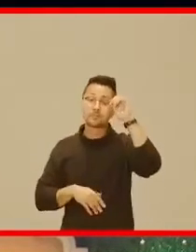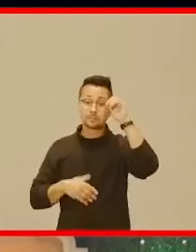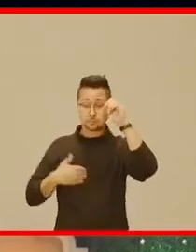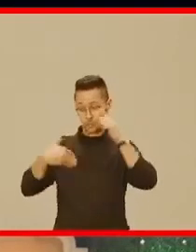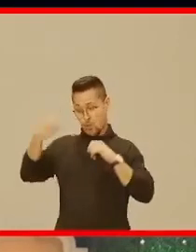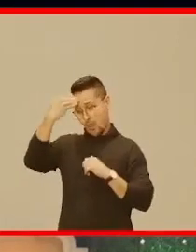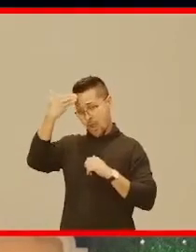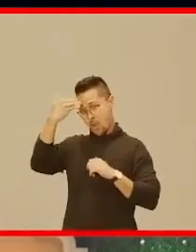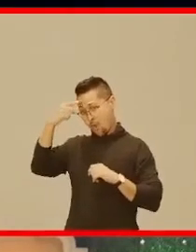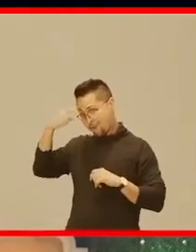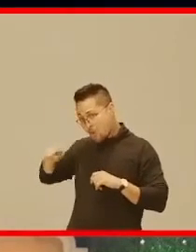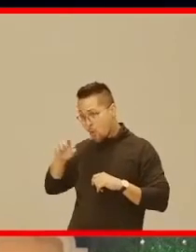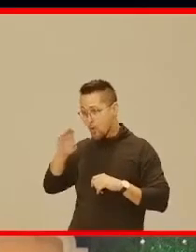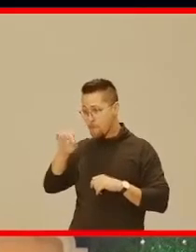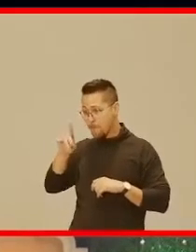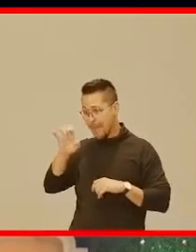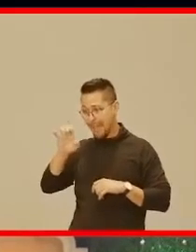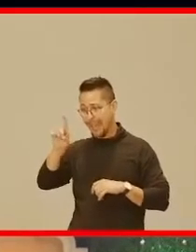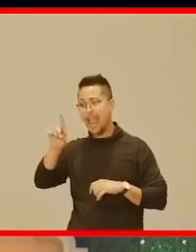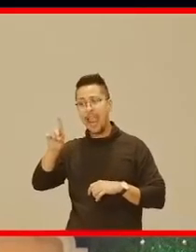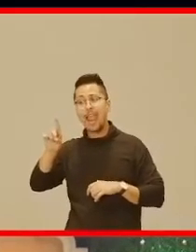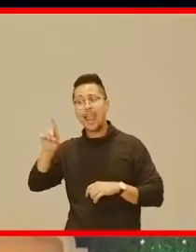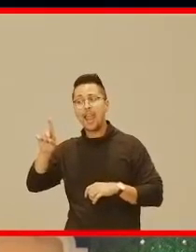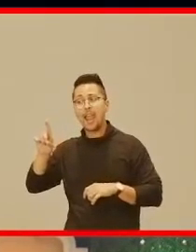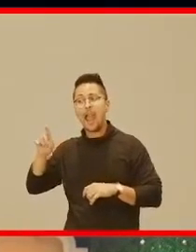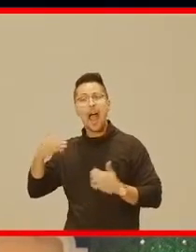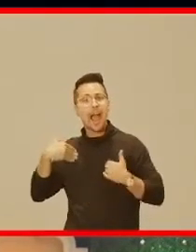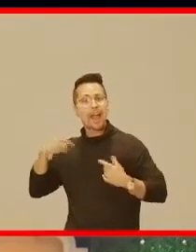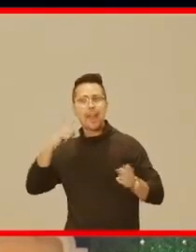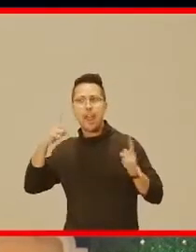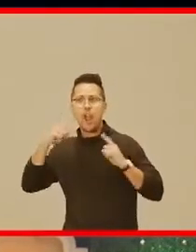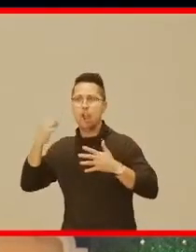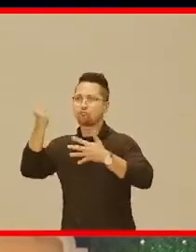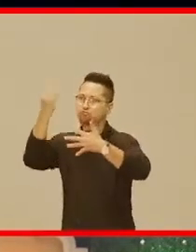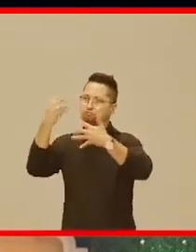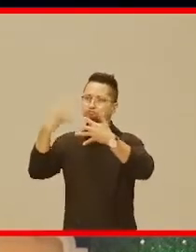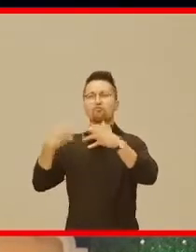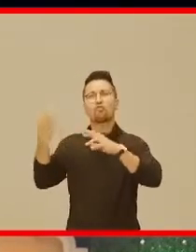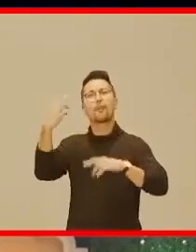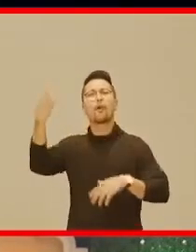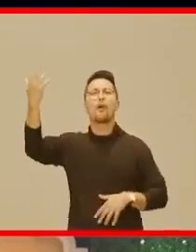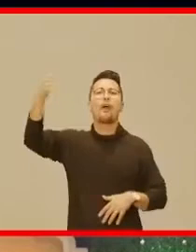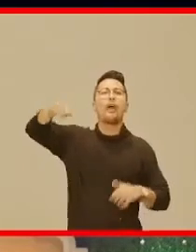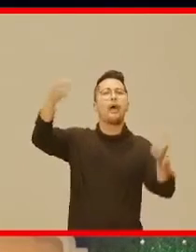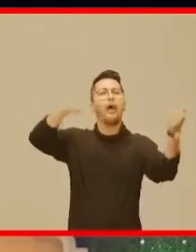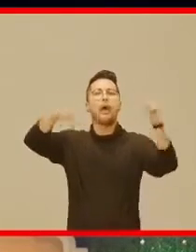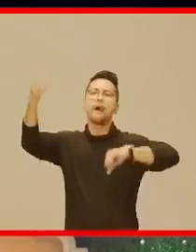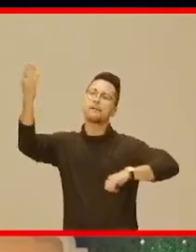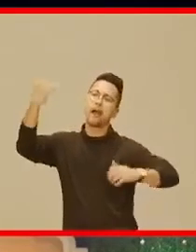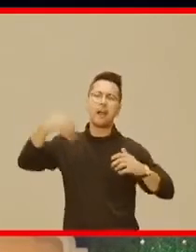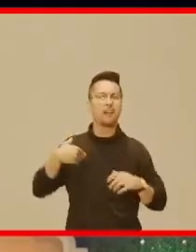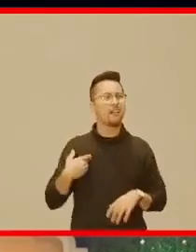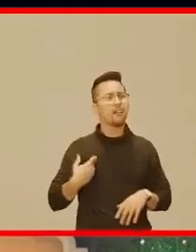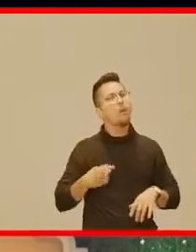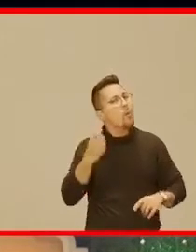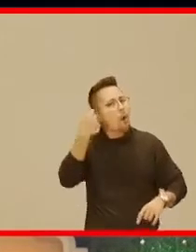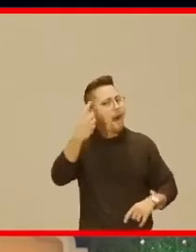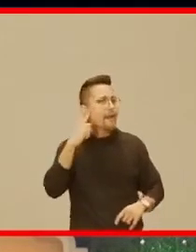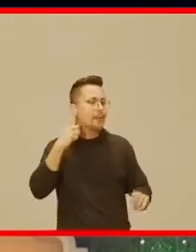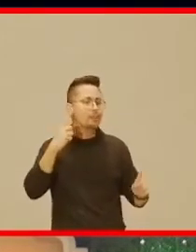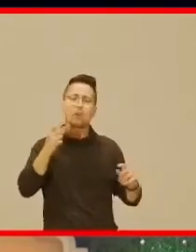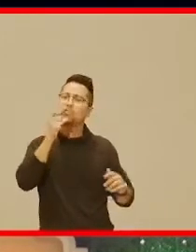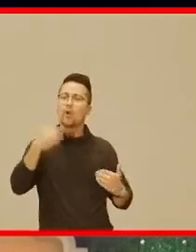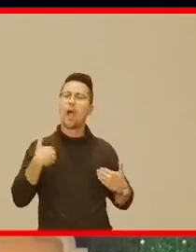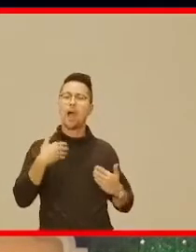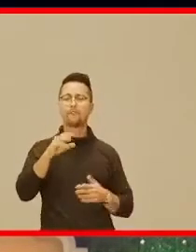Florida. That's a big number. Yep. The argument that I hear all the time is that we don't have the bandwidth to do that. We don't have the bandwidth or the money. So write down